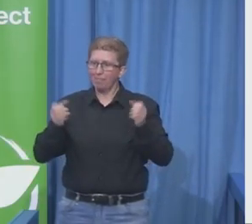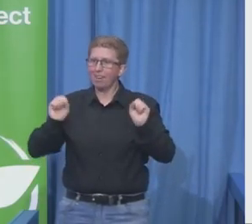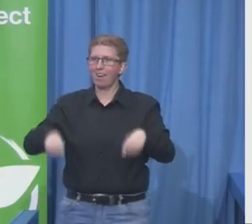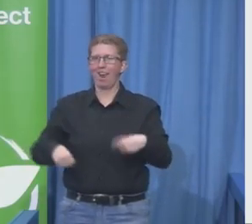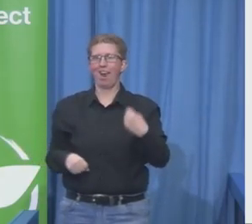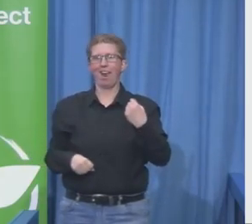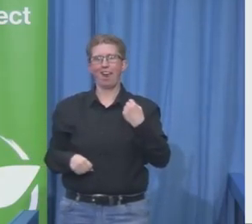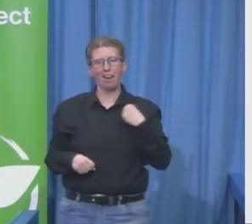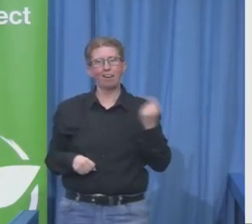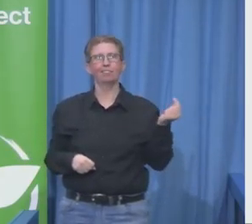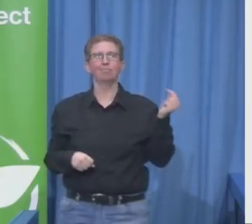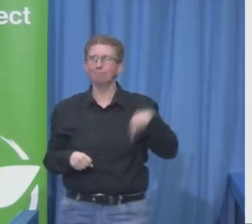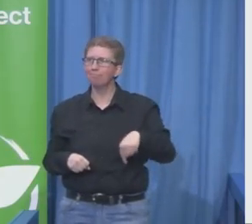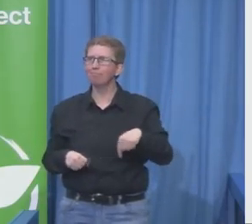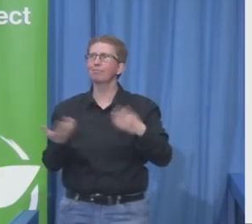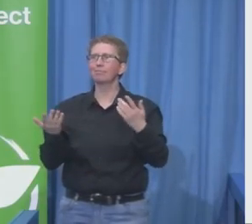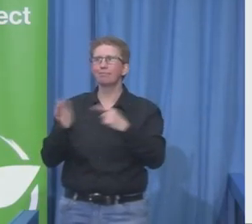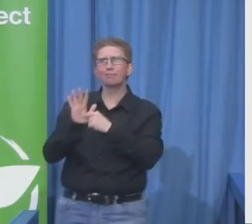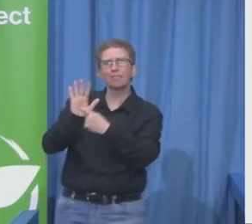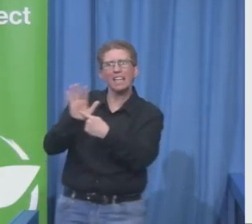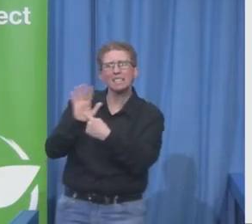regarding PWD hiring.